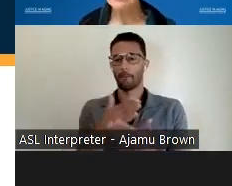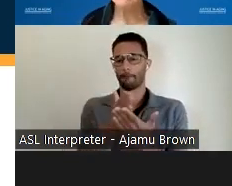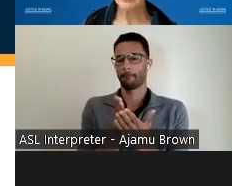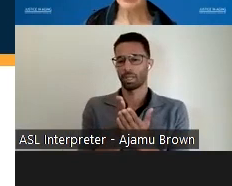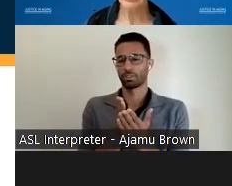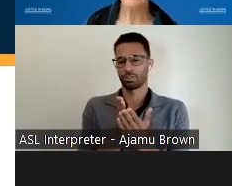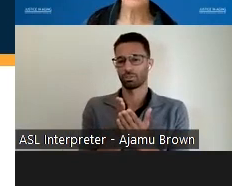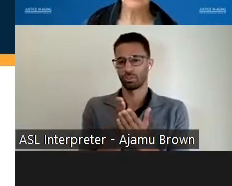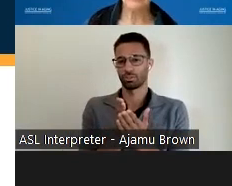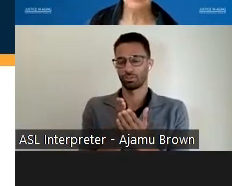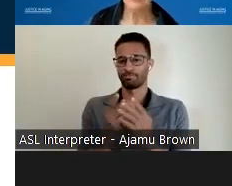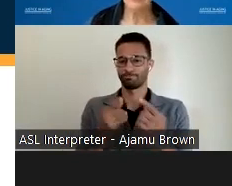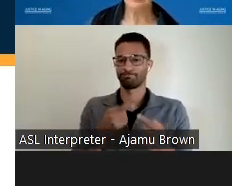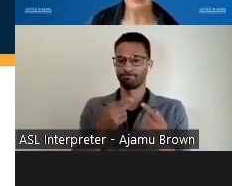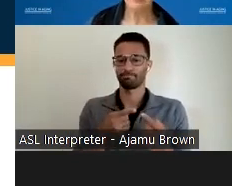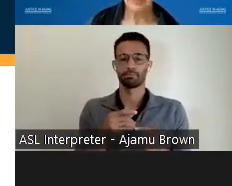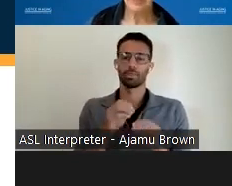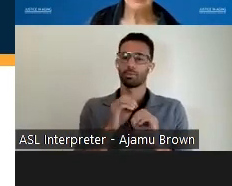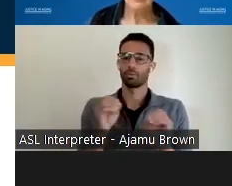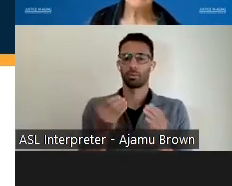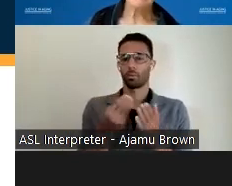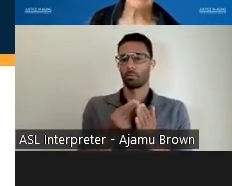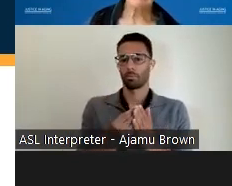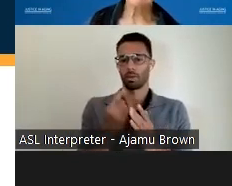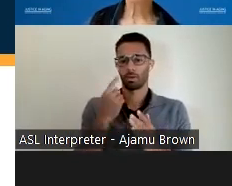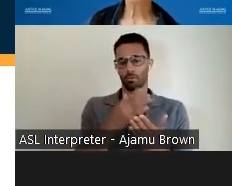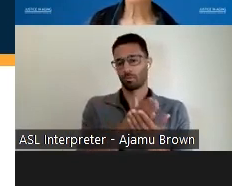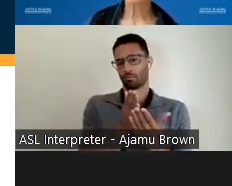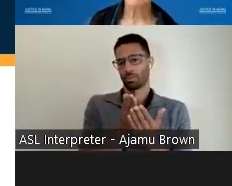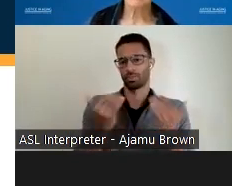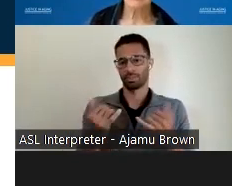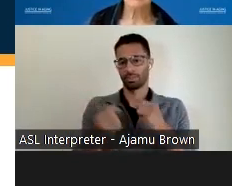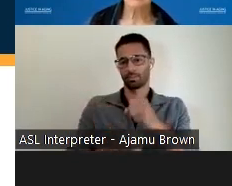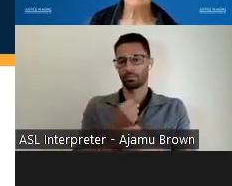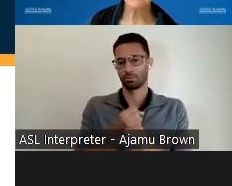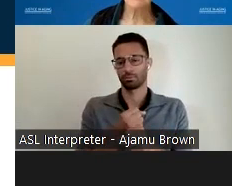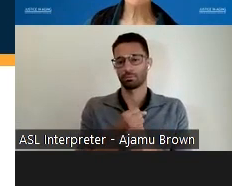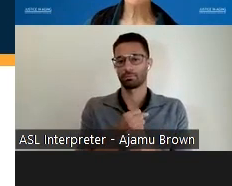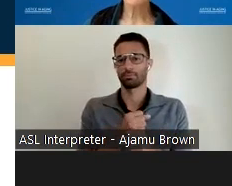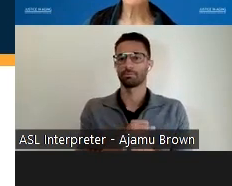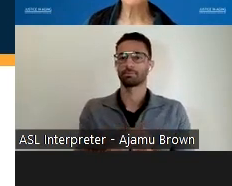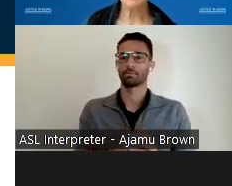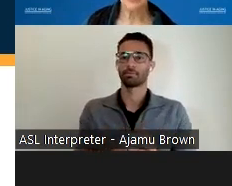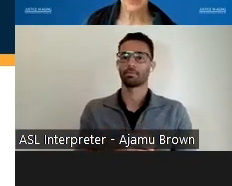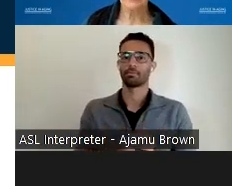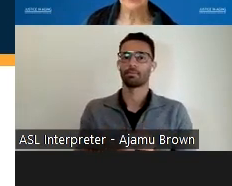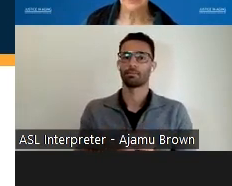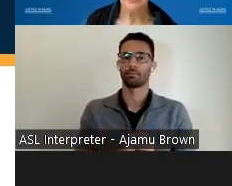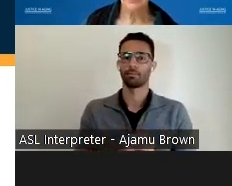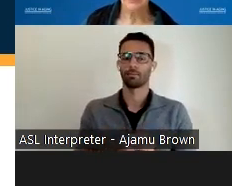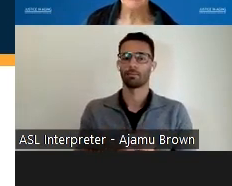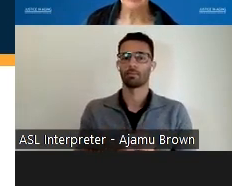money in the budget to fund it this year. The second thing I want to say about it is, I think when we look